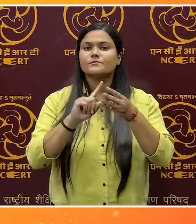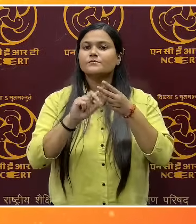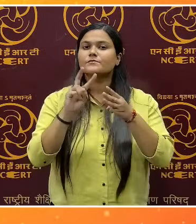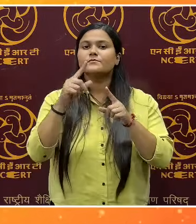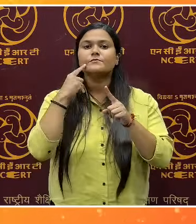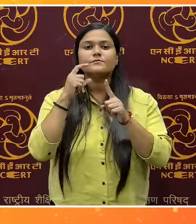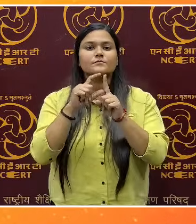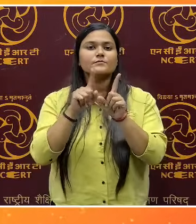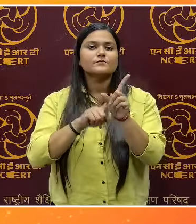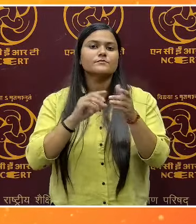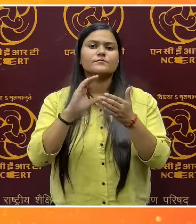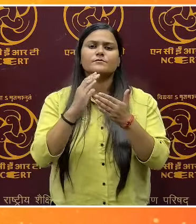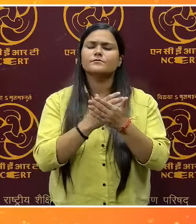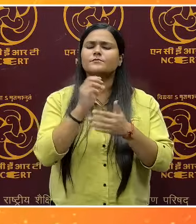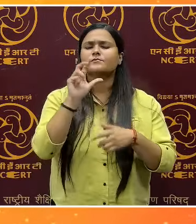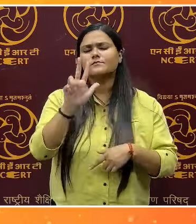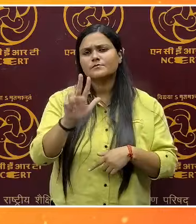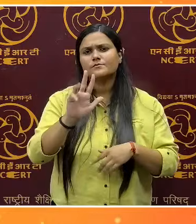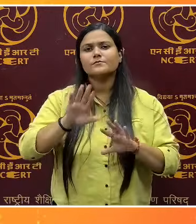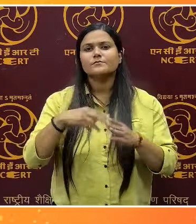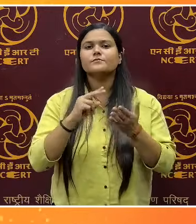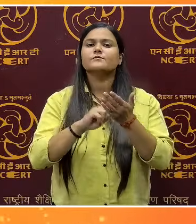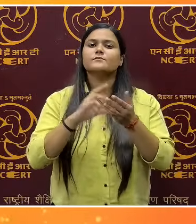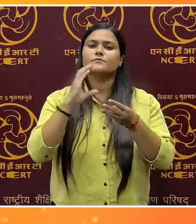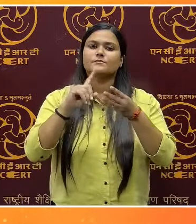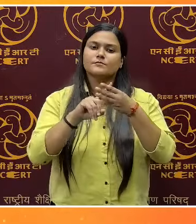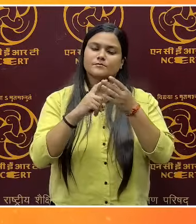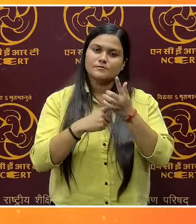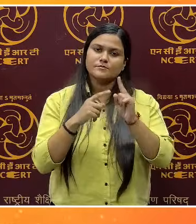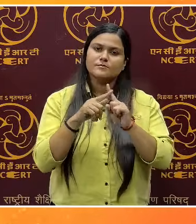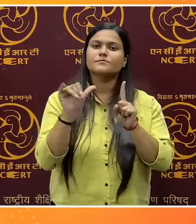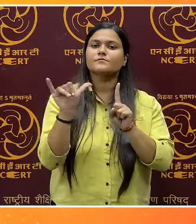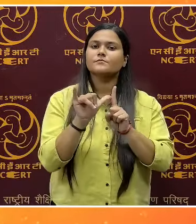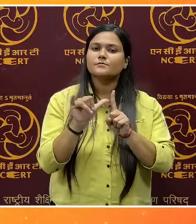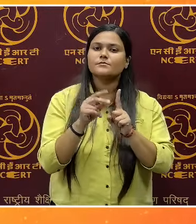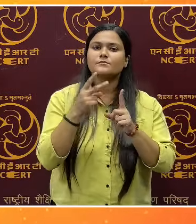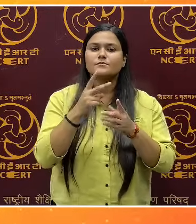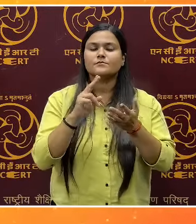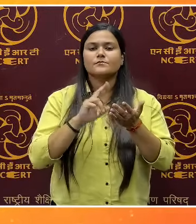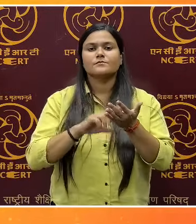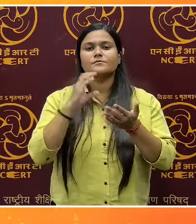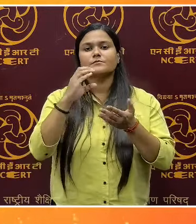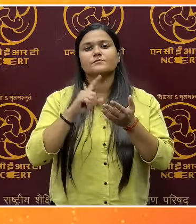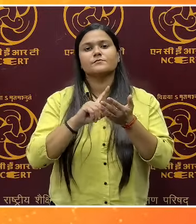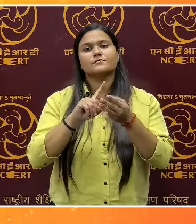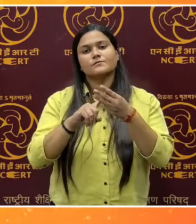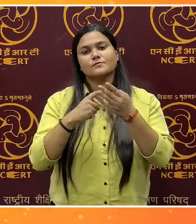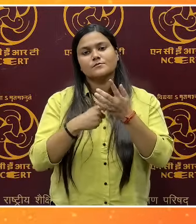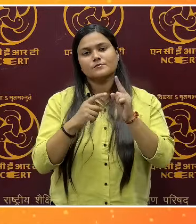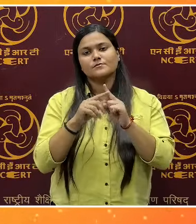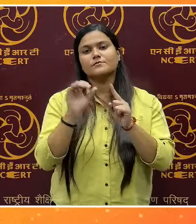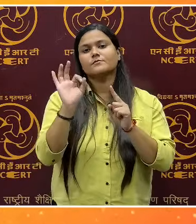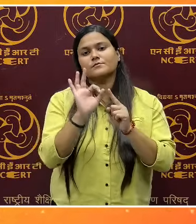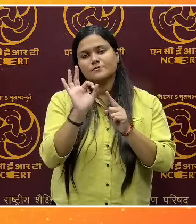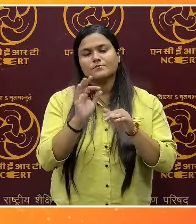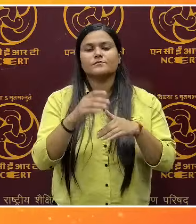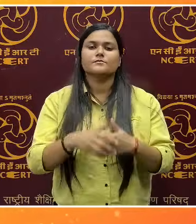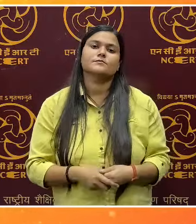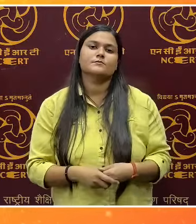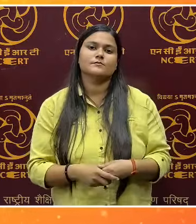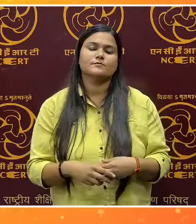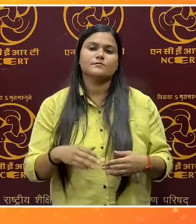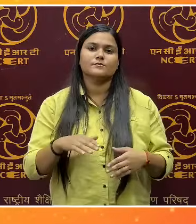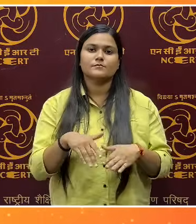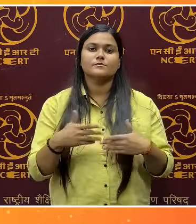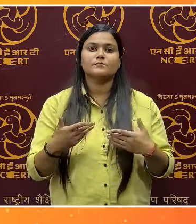channel number 8 and also on our NCERT YouTube channel, that is NCERT Official. Well, let me apprise you all,